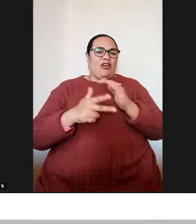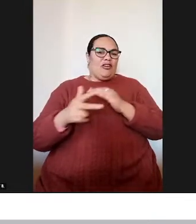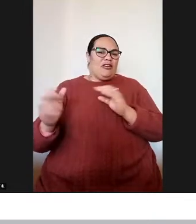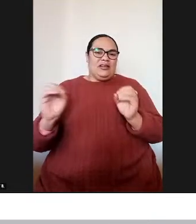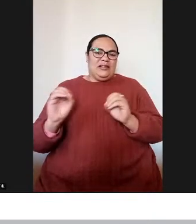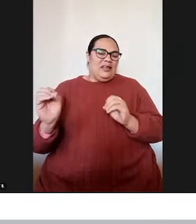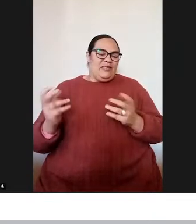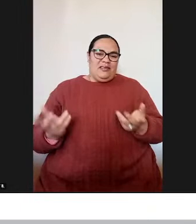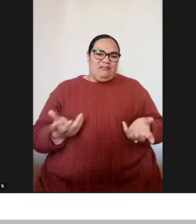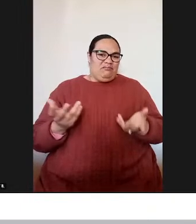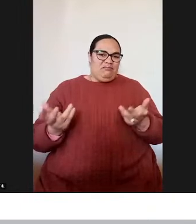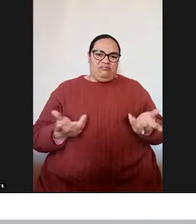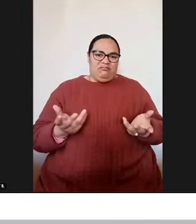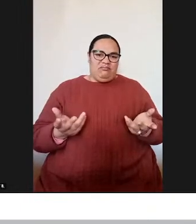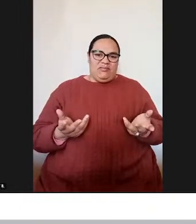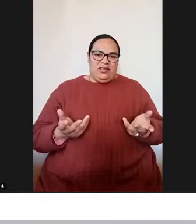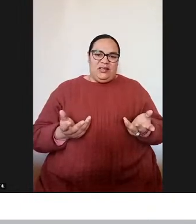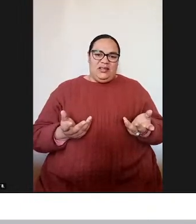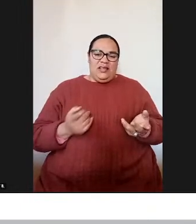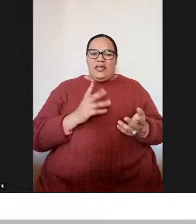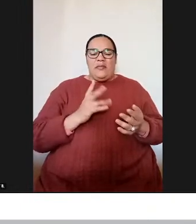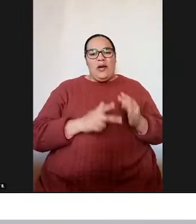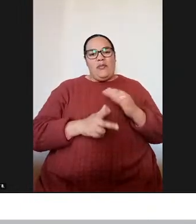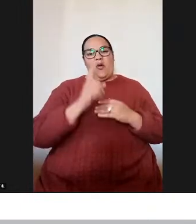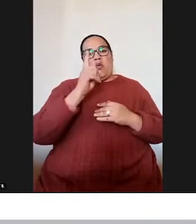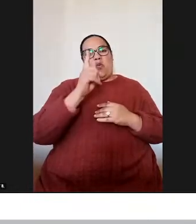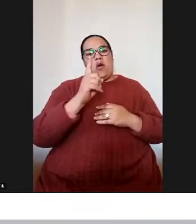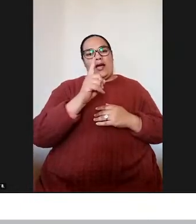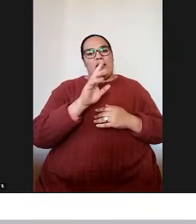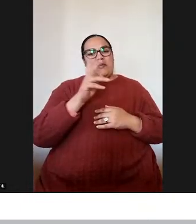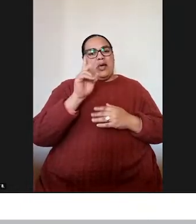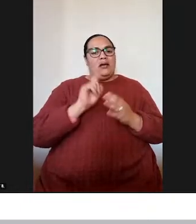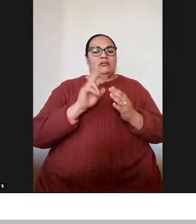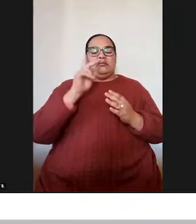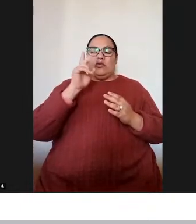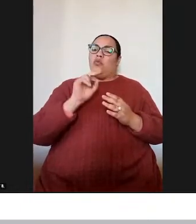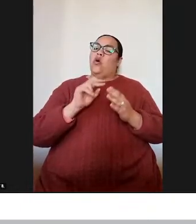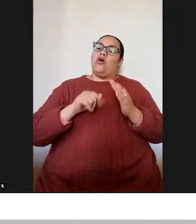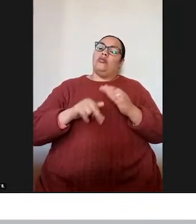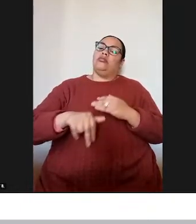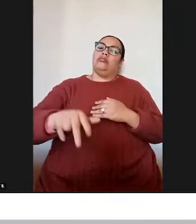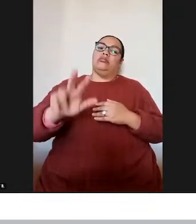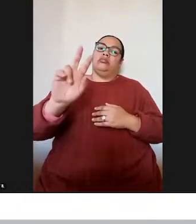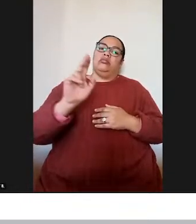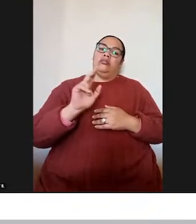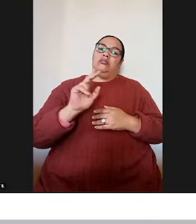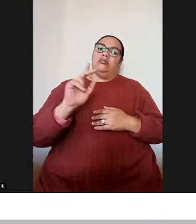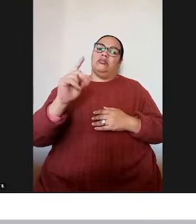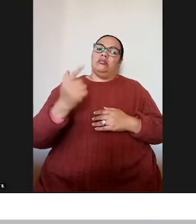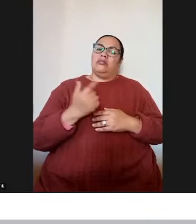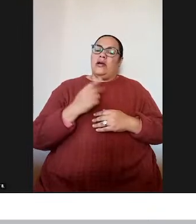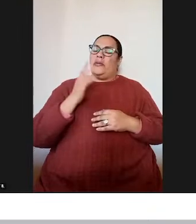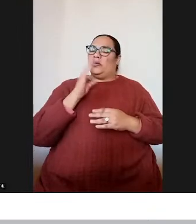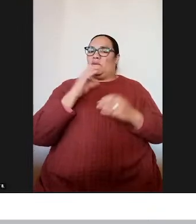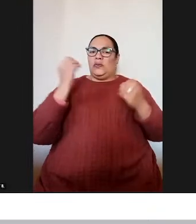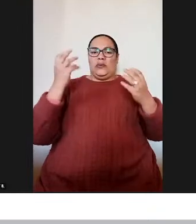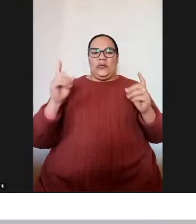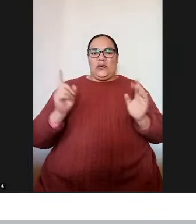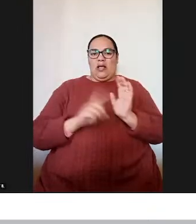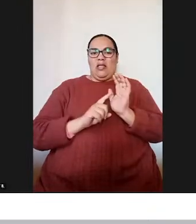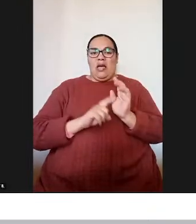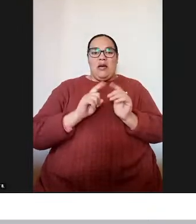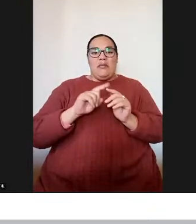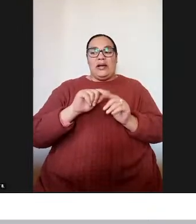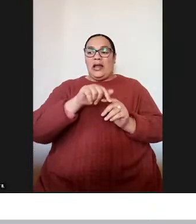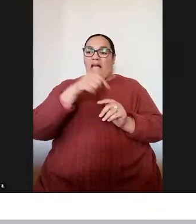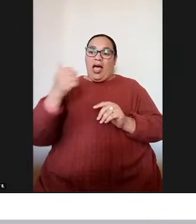building. So if you park in the one garage, you can just walk straight in into the elevator and there's no metal detector. But if you park in the other